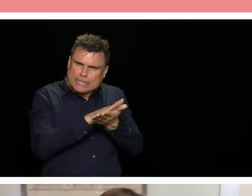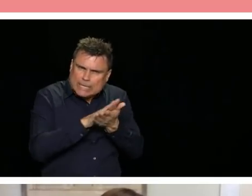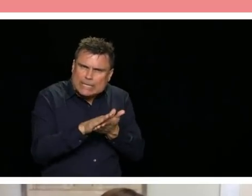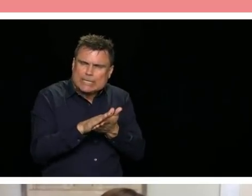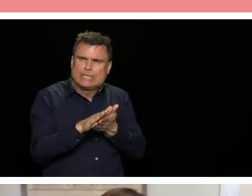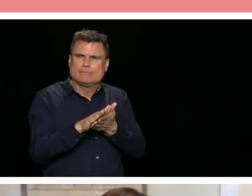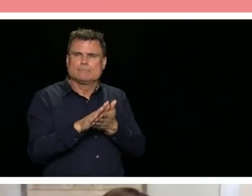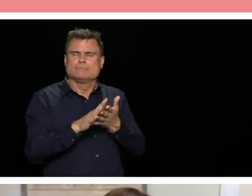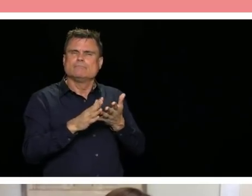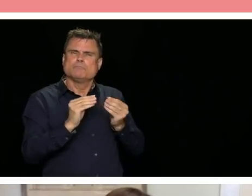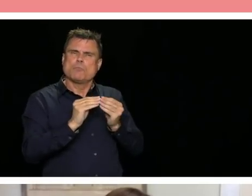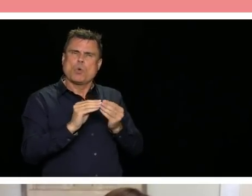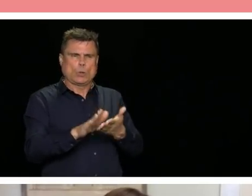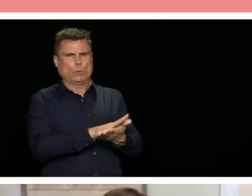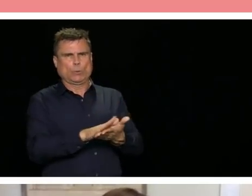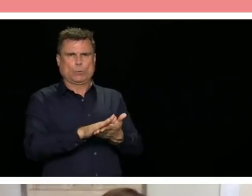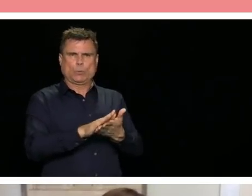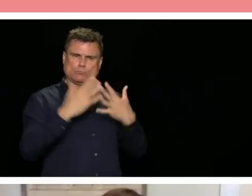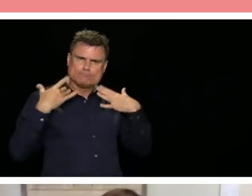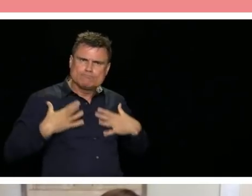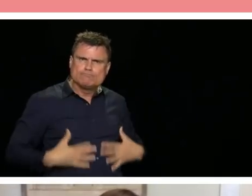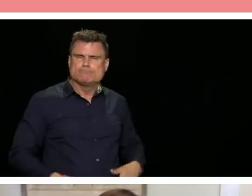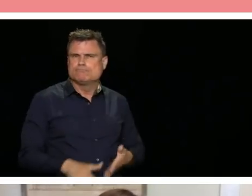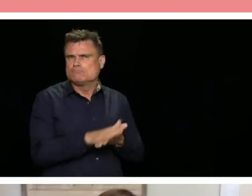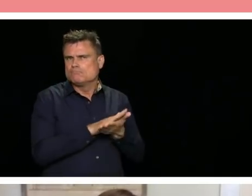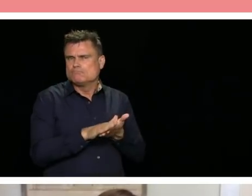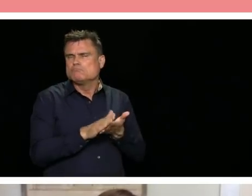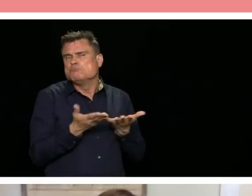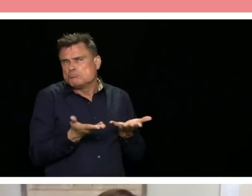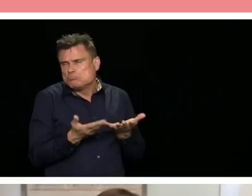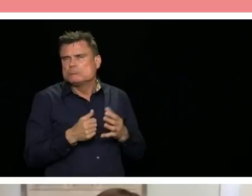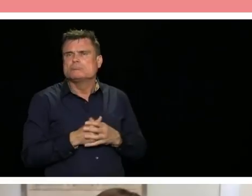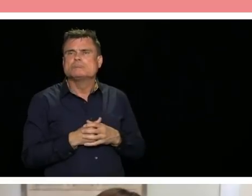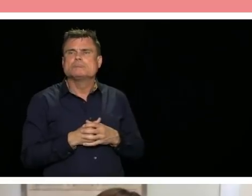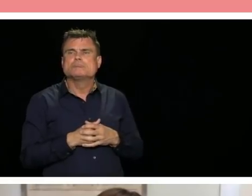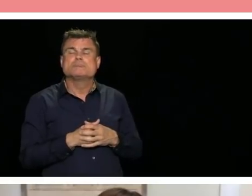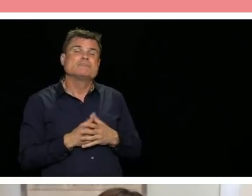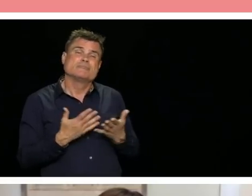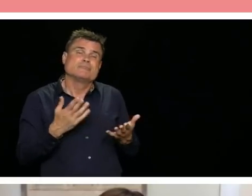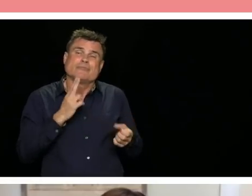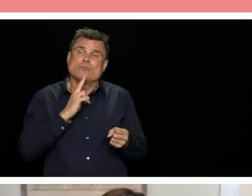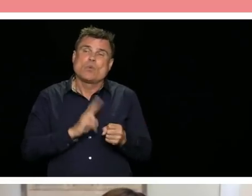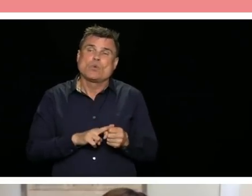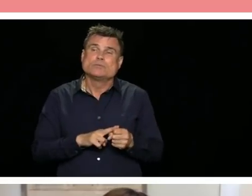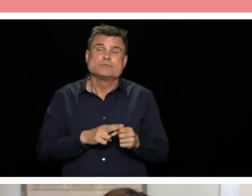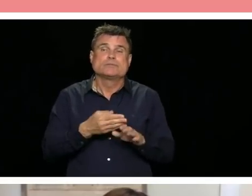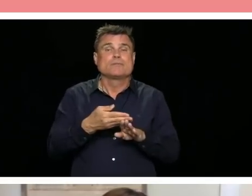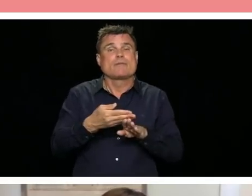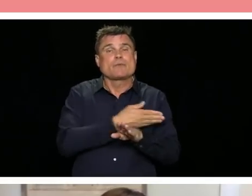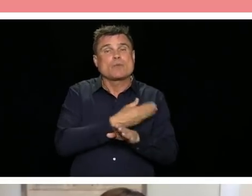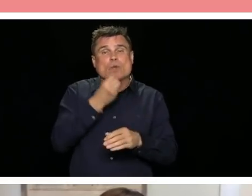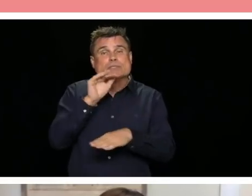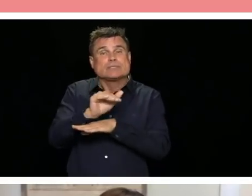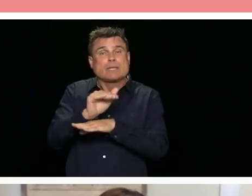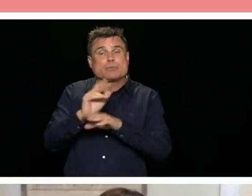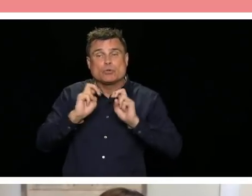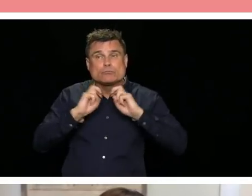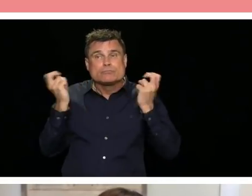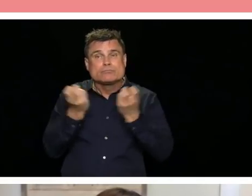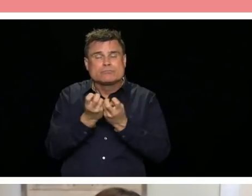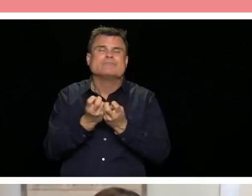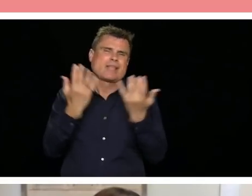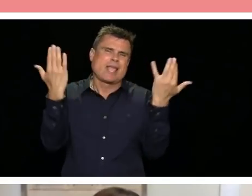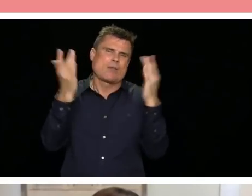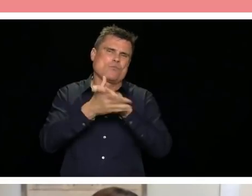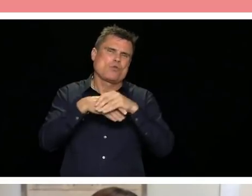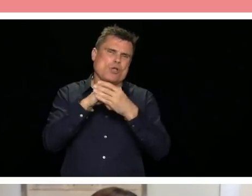When it's time for dinner, they need to wash their hands. And if they play in between, they should do the same. So nothing special, nothing